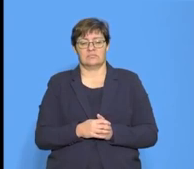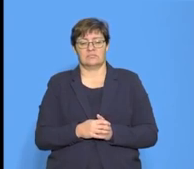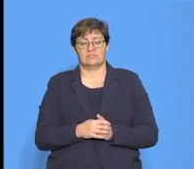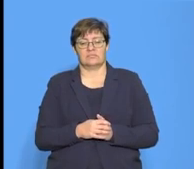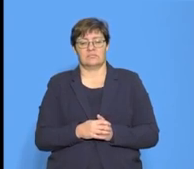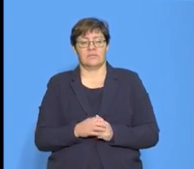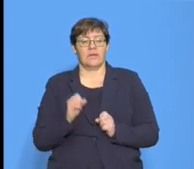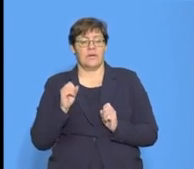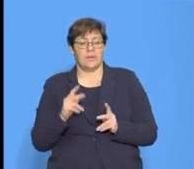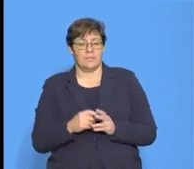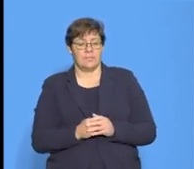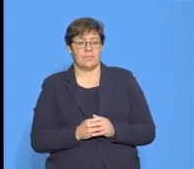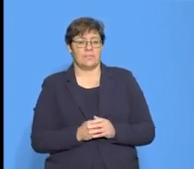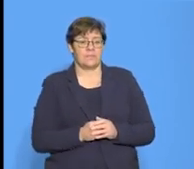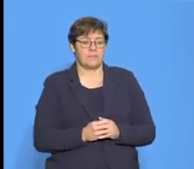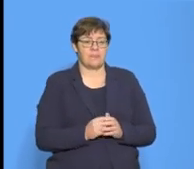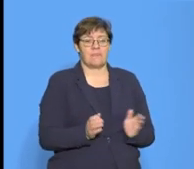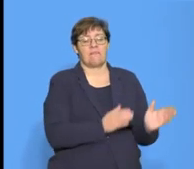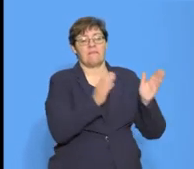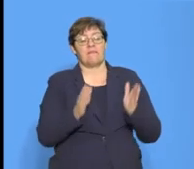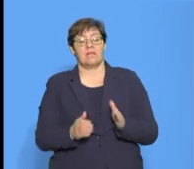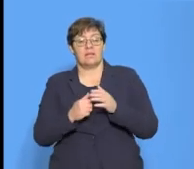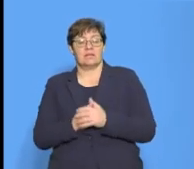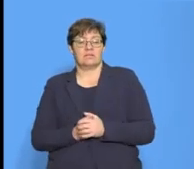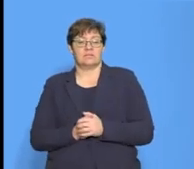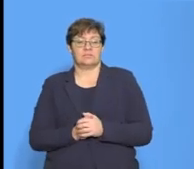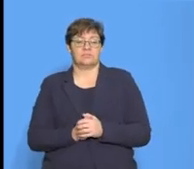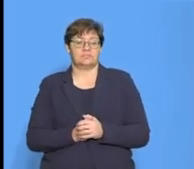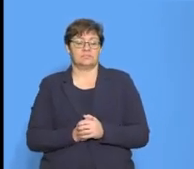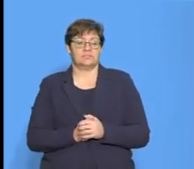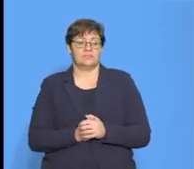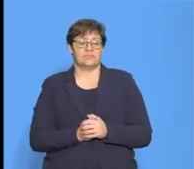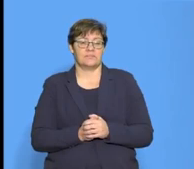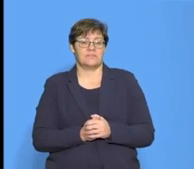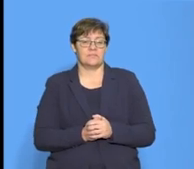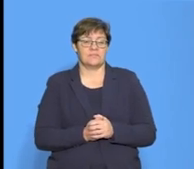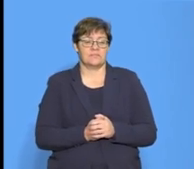Okay. Right. Okay, so